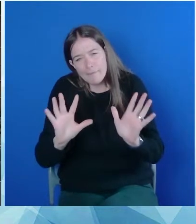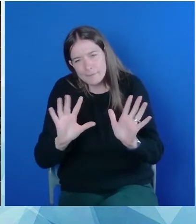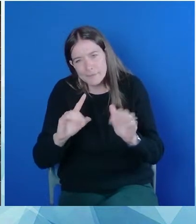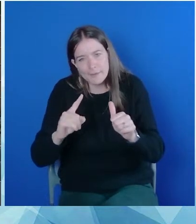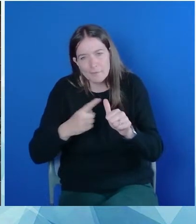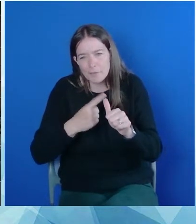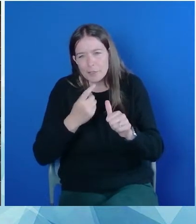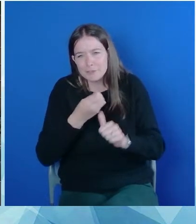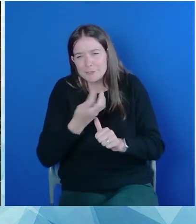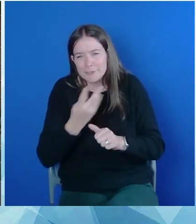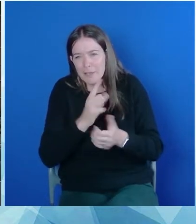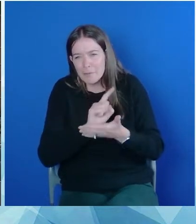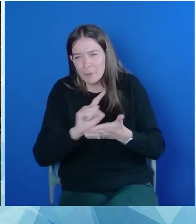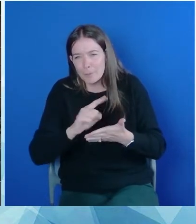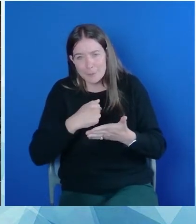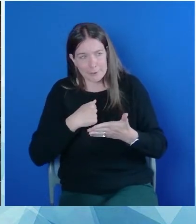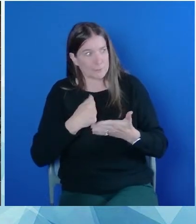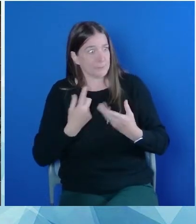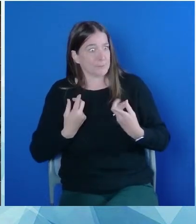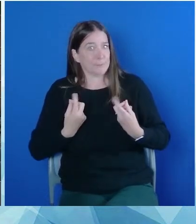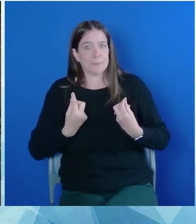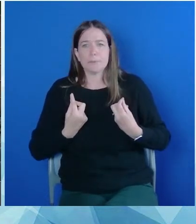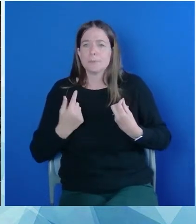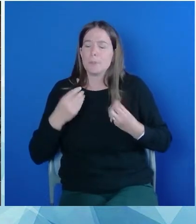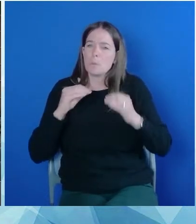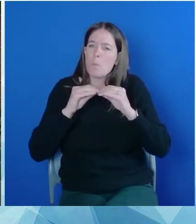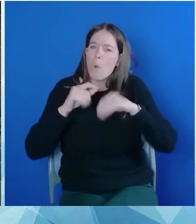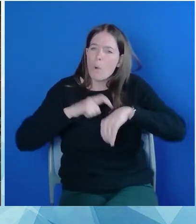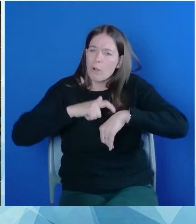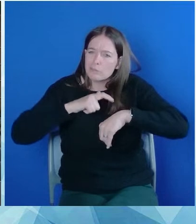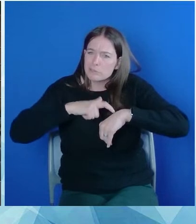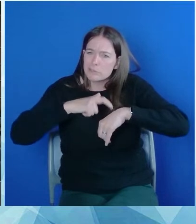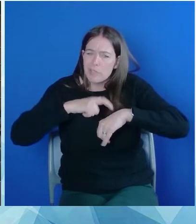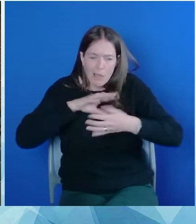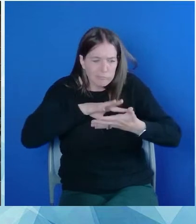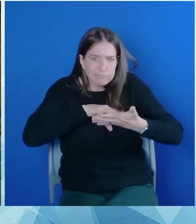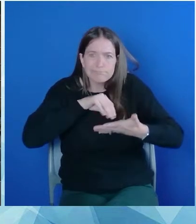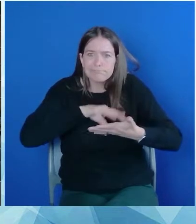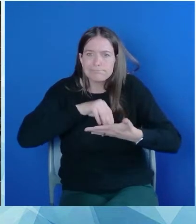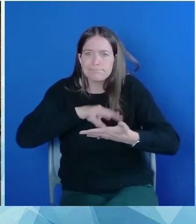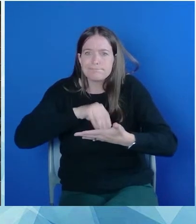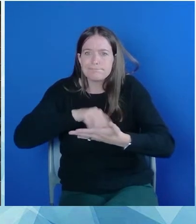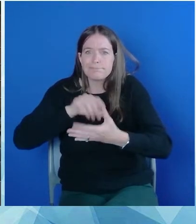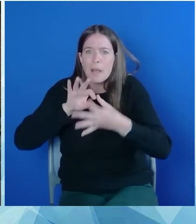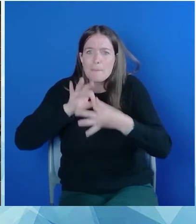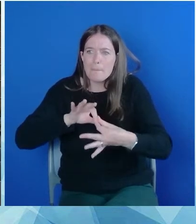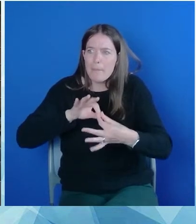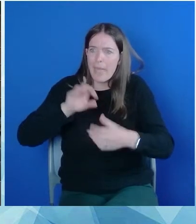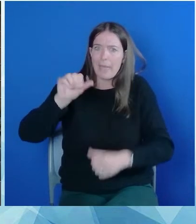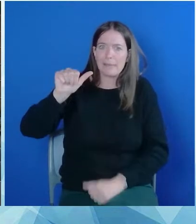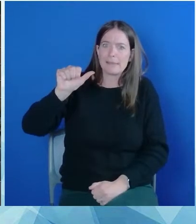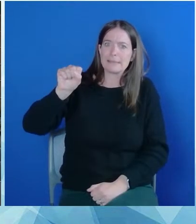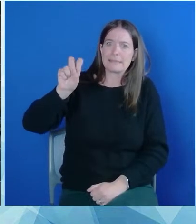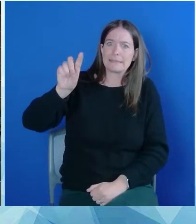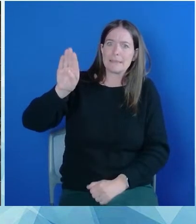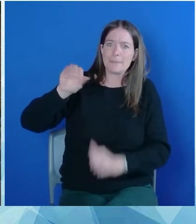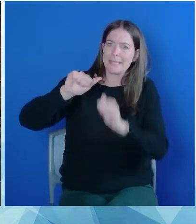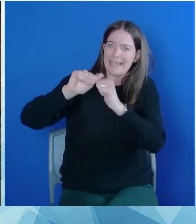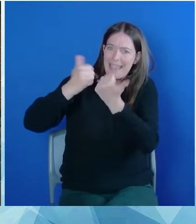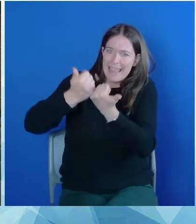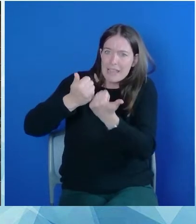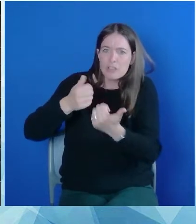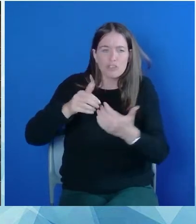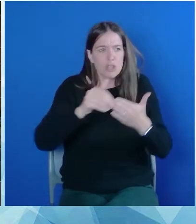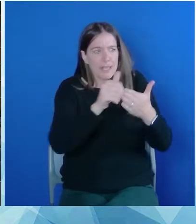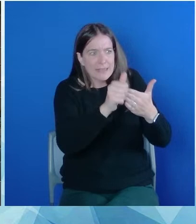spent time getting to know the agency and its leadership team, and really getting a sense of where I would